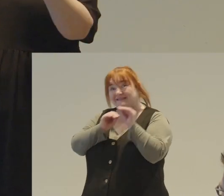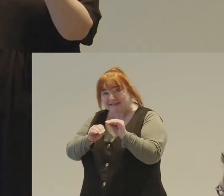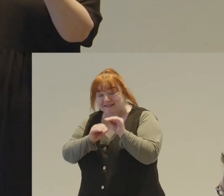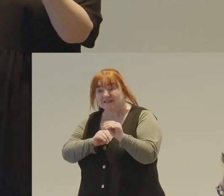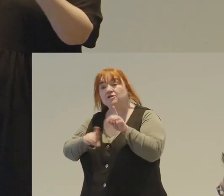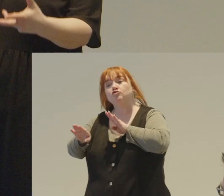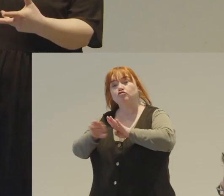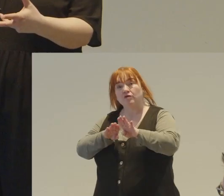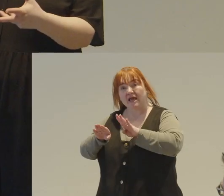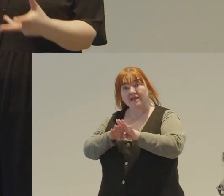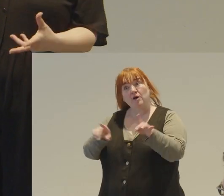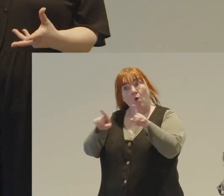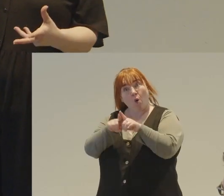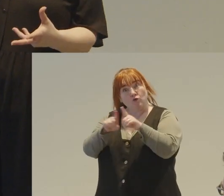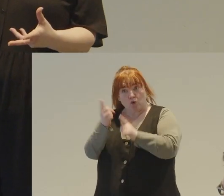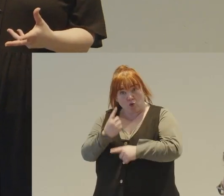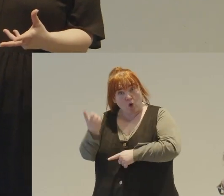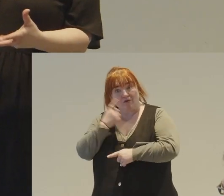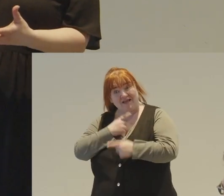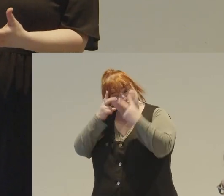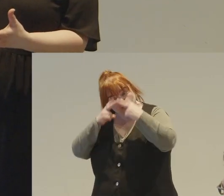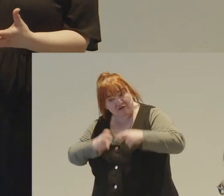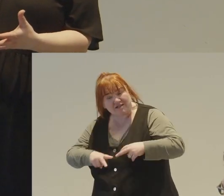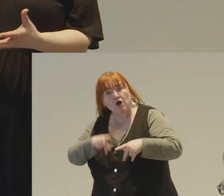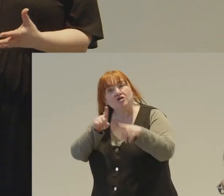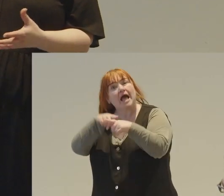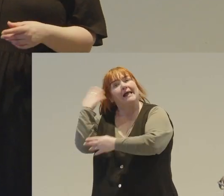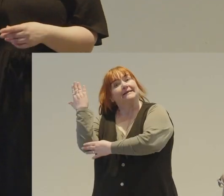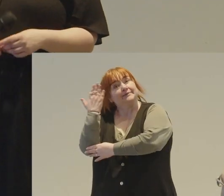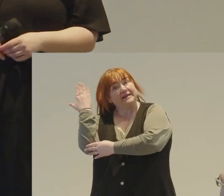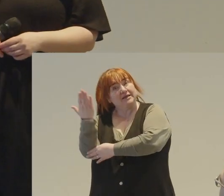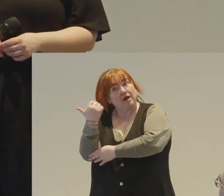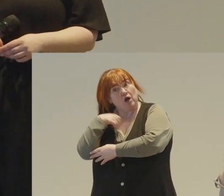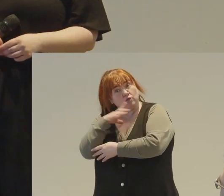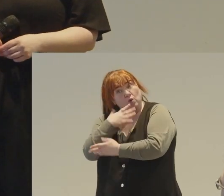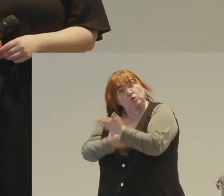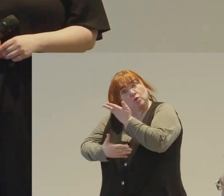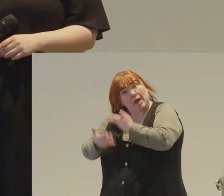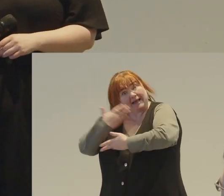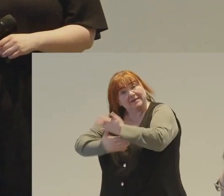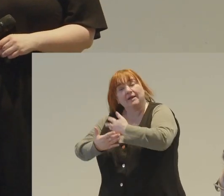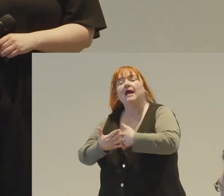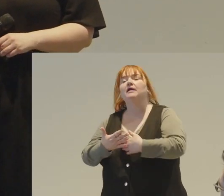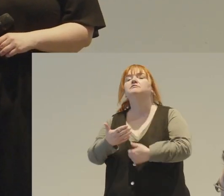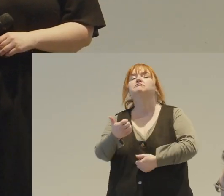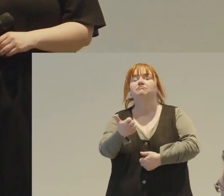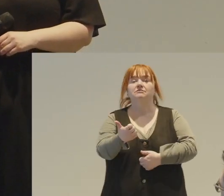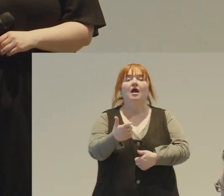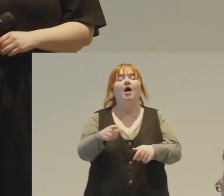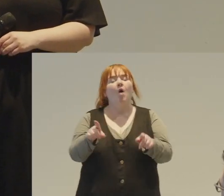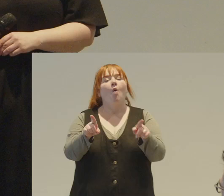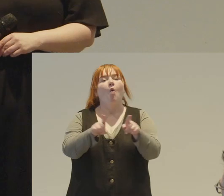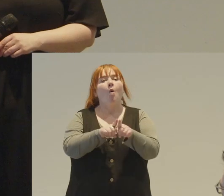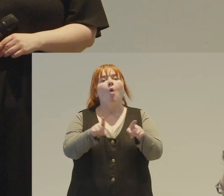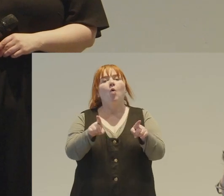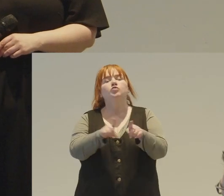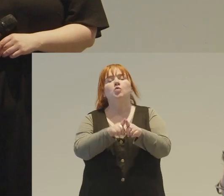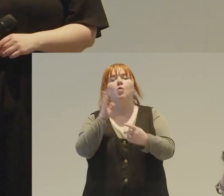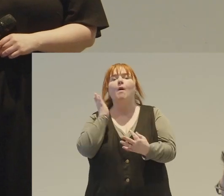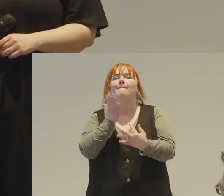you're also a researcher and a speaker. Do you want to talk a little bit about that? Yeah, I'm also part